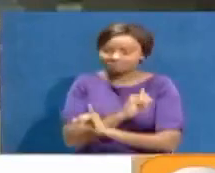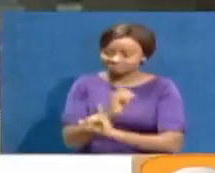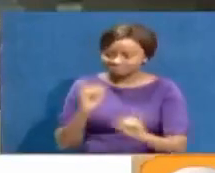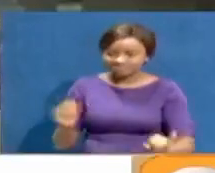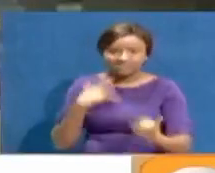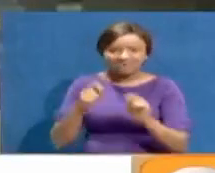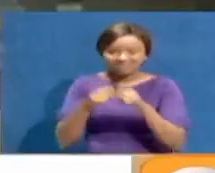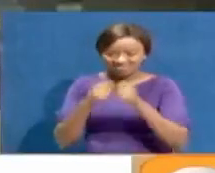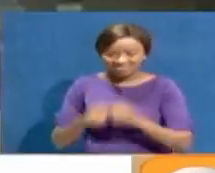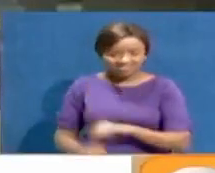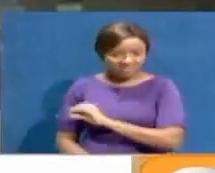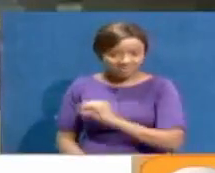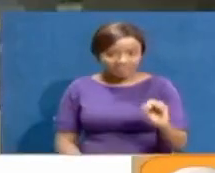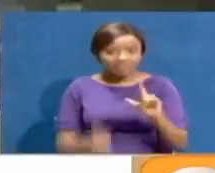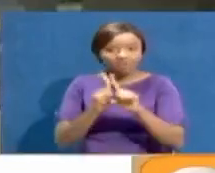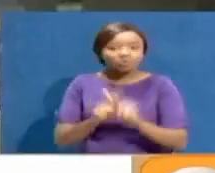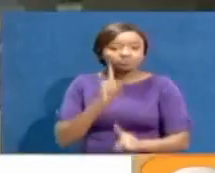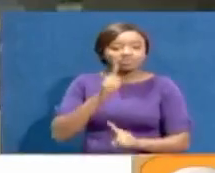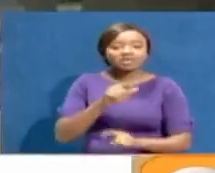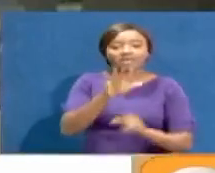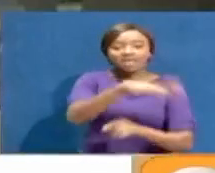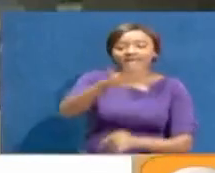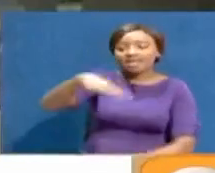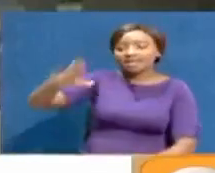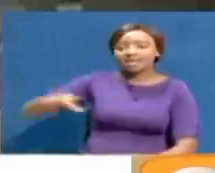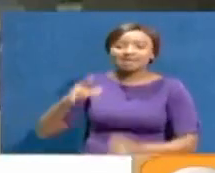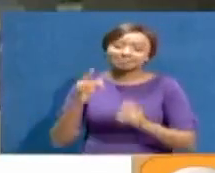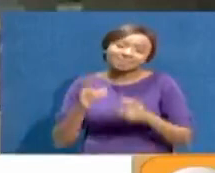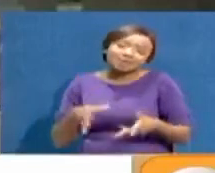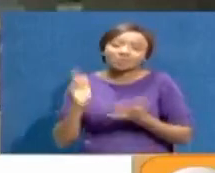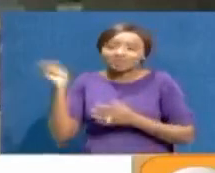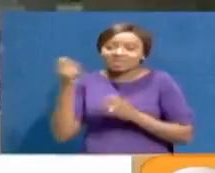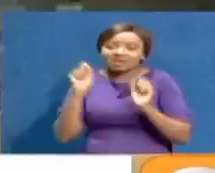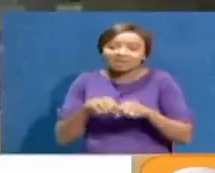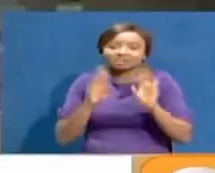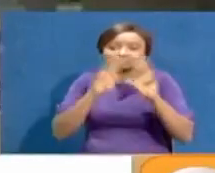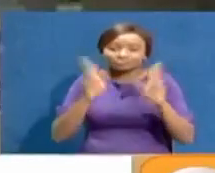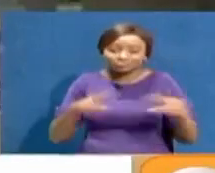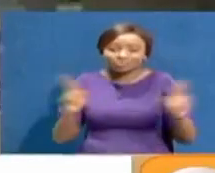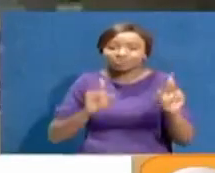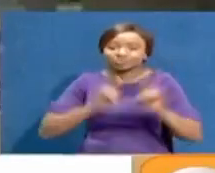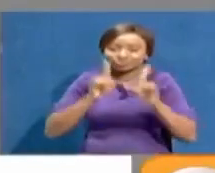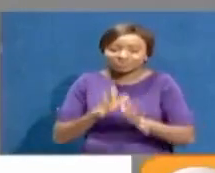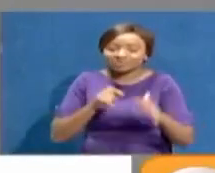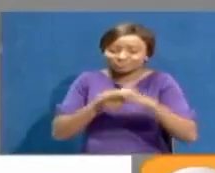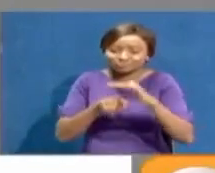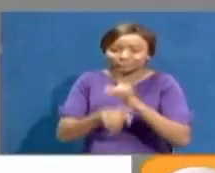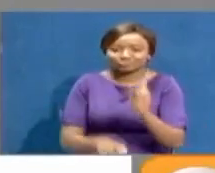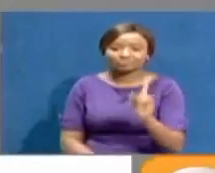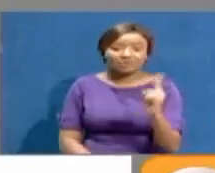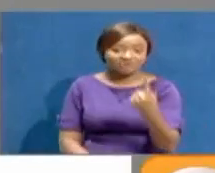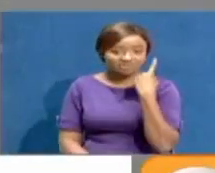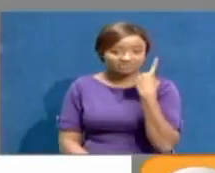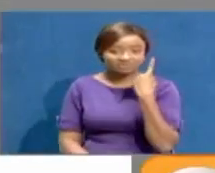Dorcas Wangira reports on the travel codes that have now become the new normal for Kenya's international travelers.